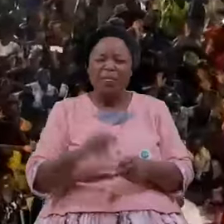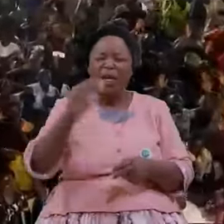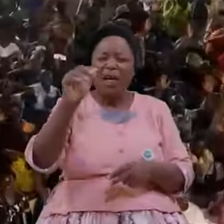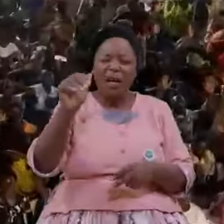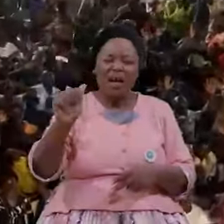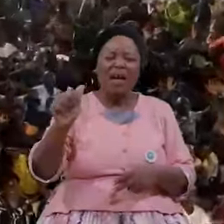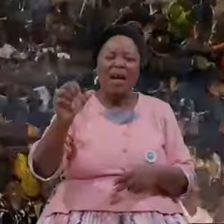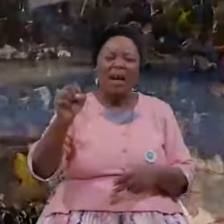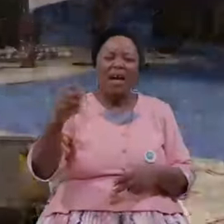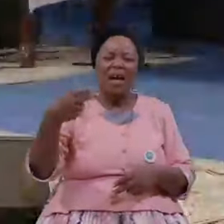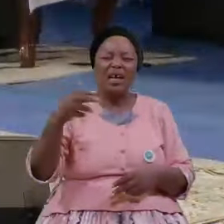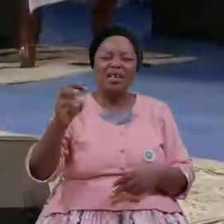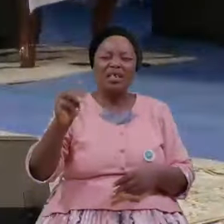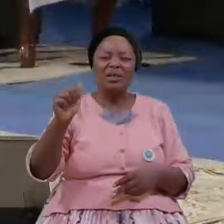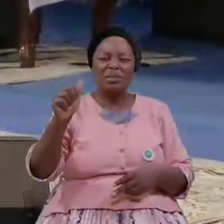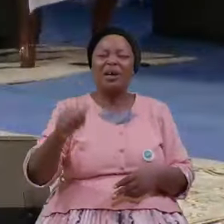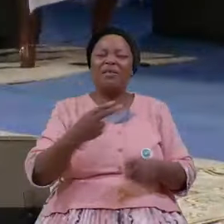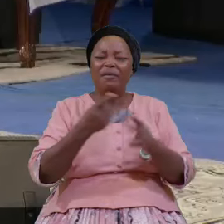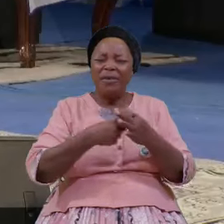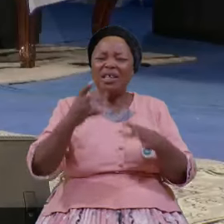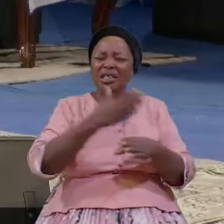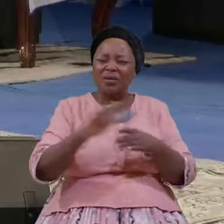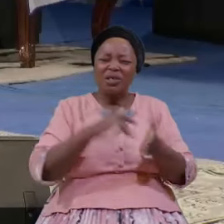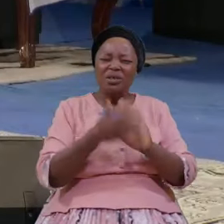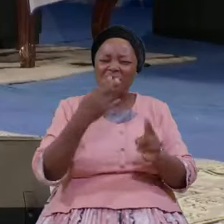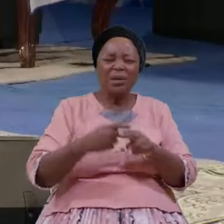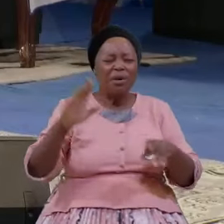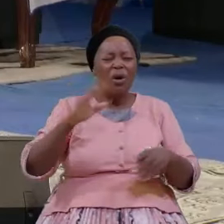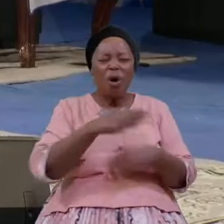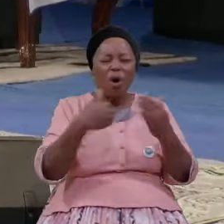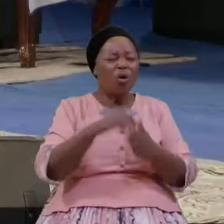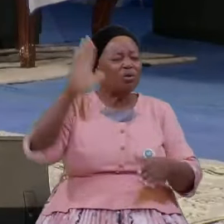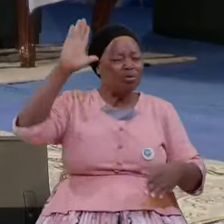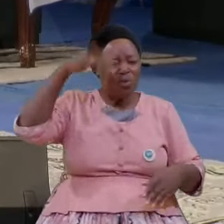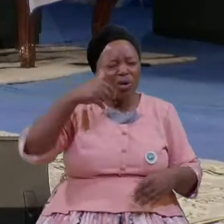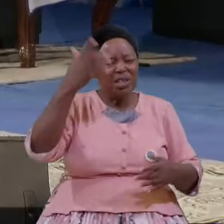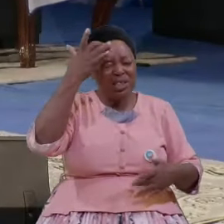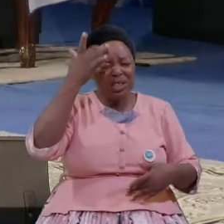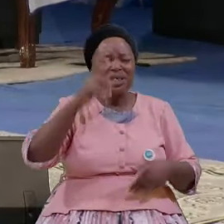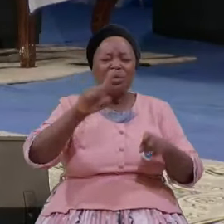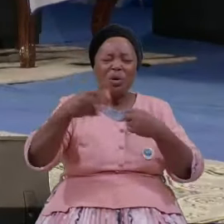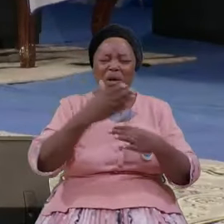away. All incurable diseases, vanish away.